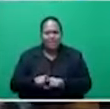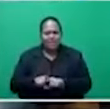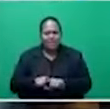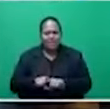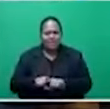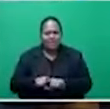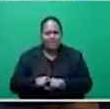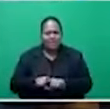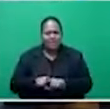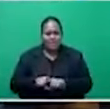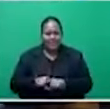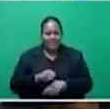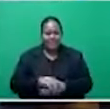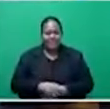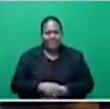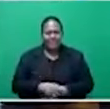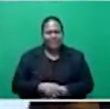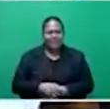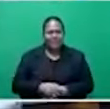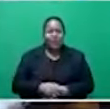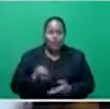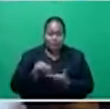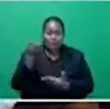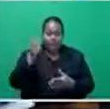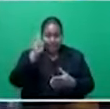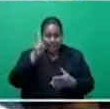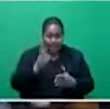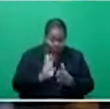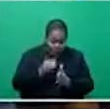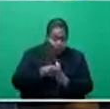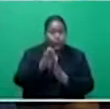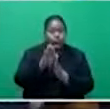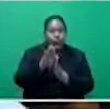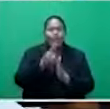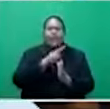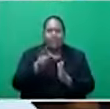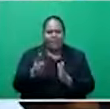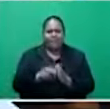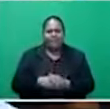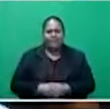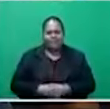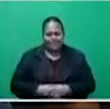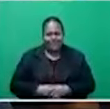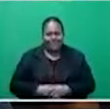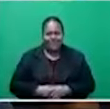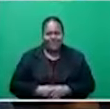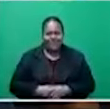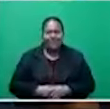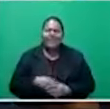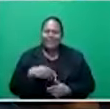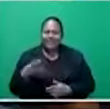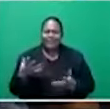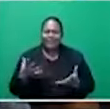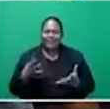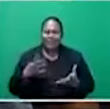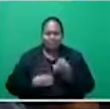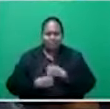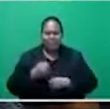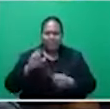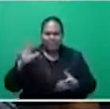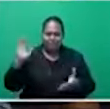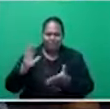down. Peak is always the peak, you come down after the peak. It's like climbing Mount Everest and you come down. So that's what's going to, that's why the 6